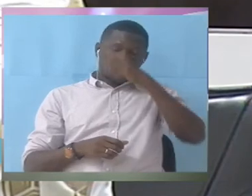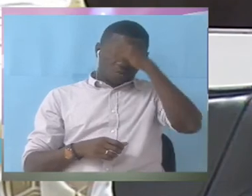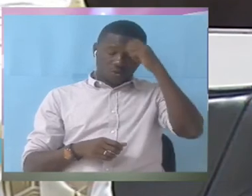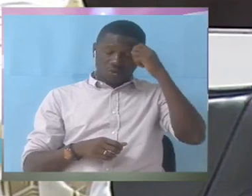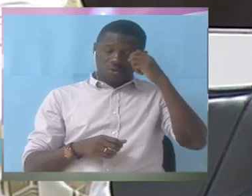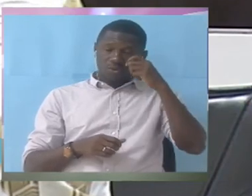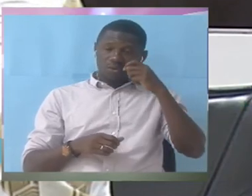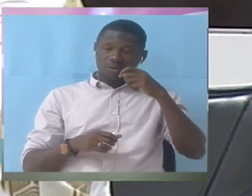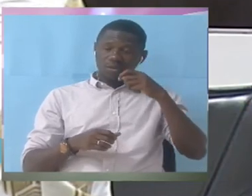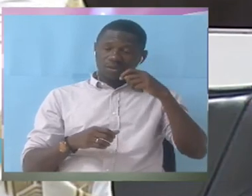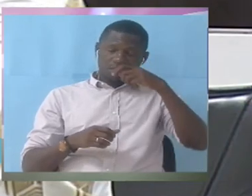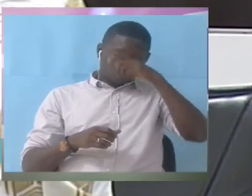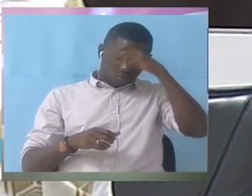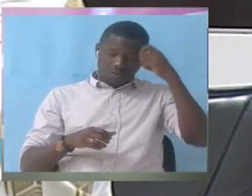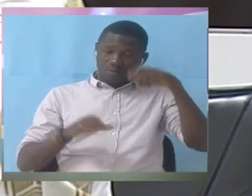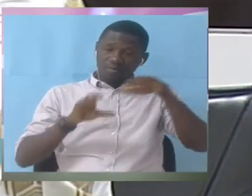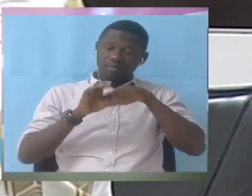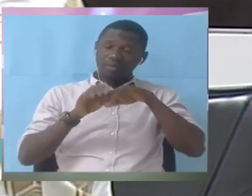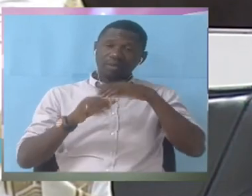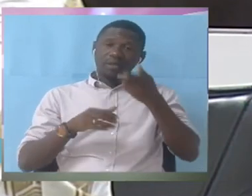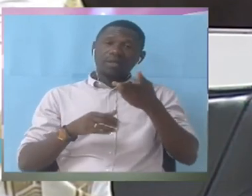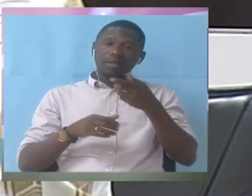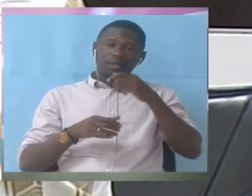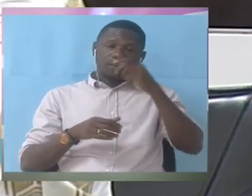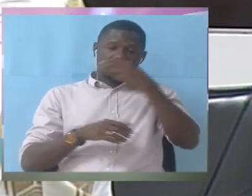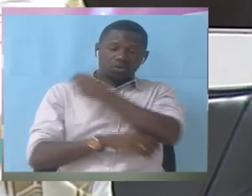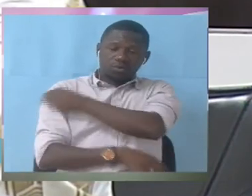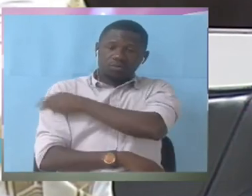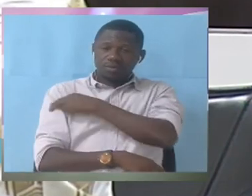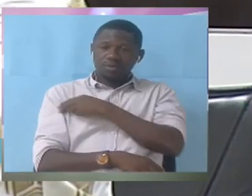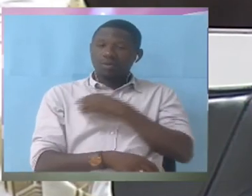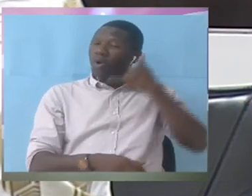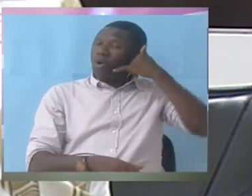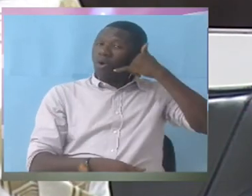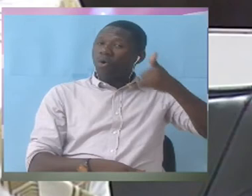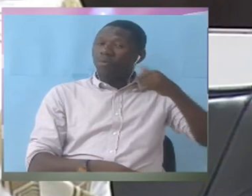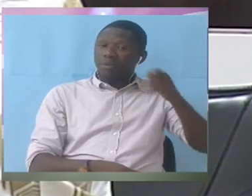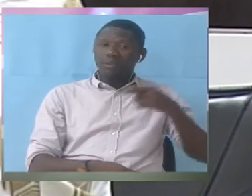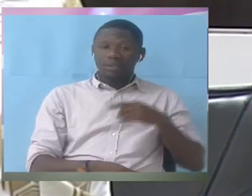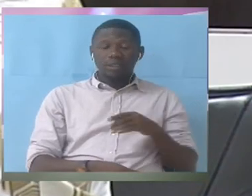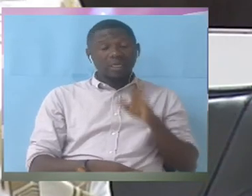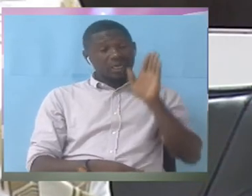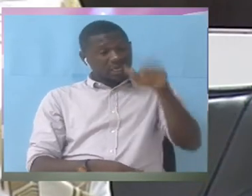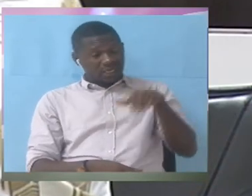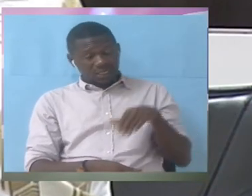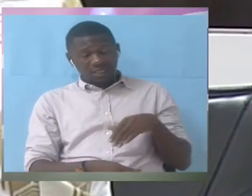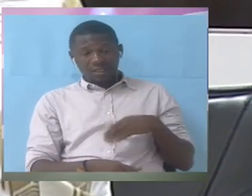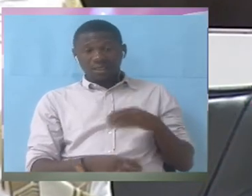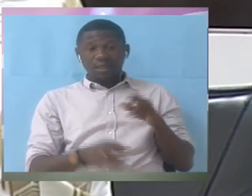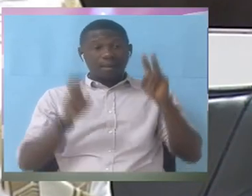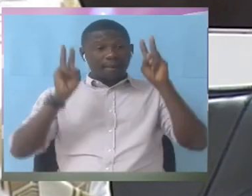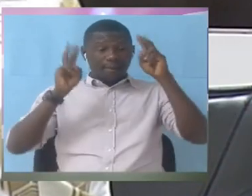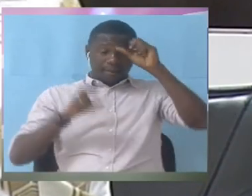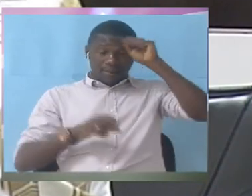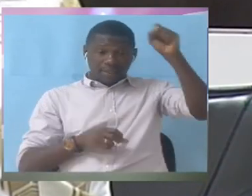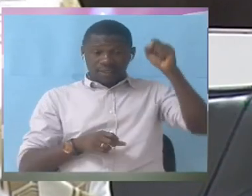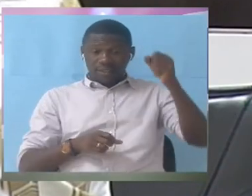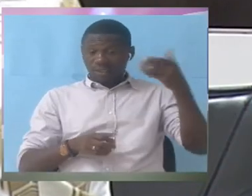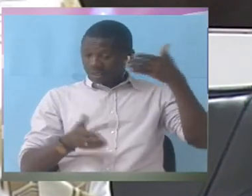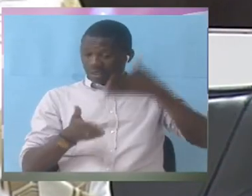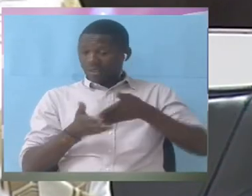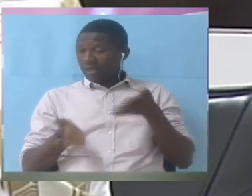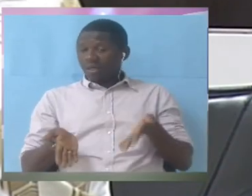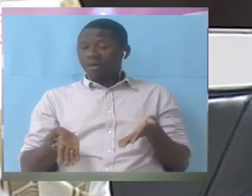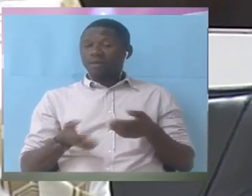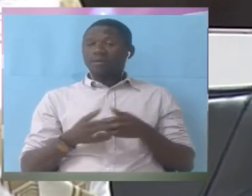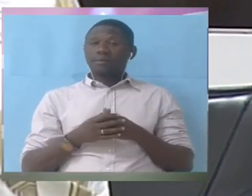here." Bamfa exefe kaman ni binabe pare ni waxtu wacce jotton na way nak ka nga xamne mo fa nek dal di ma oné ma docteur Njie